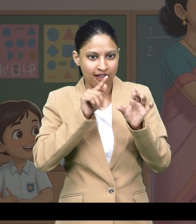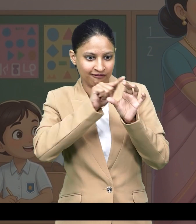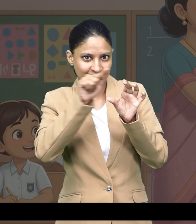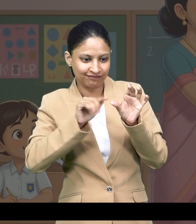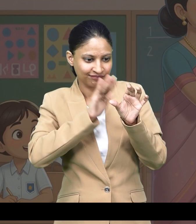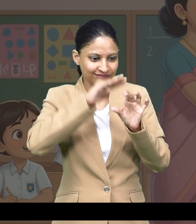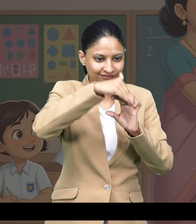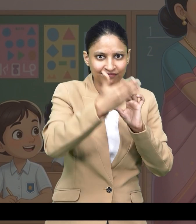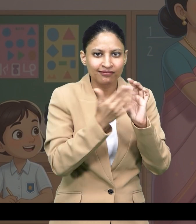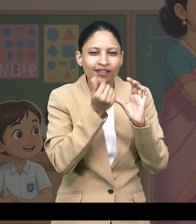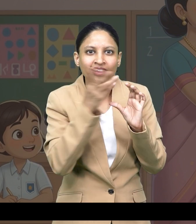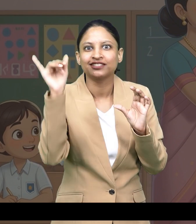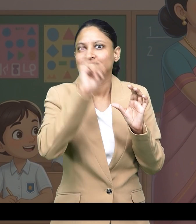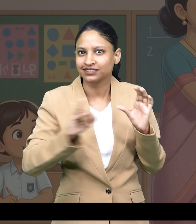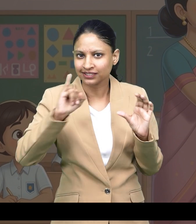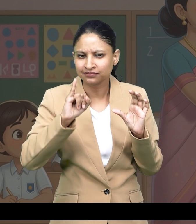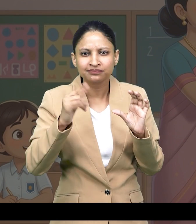It has 6 faces: